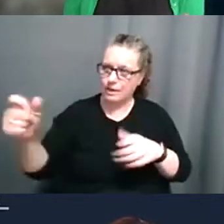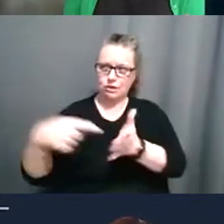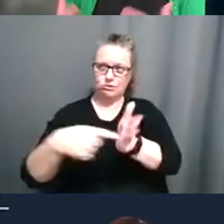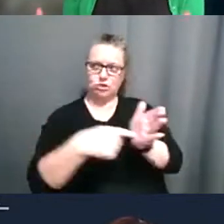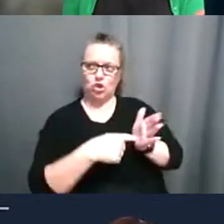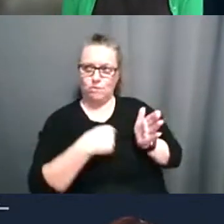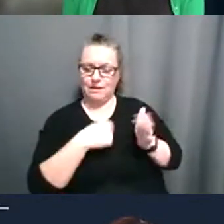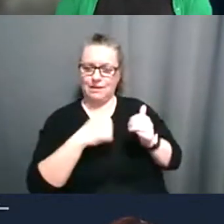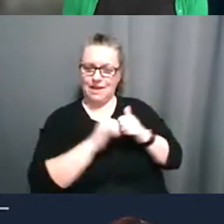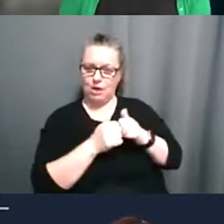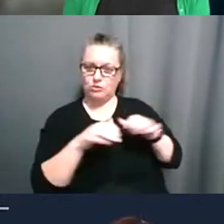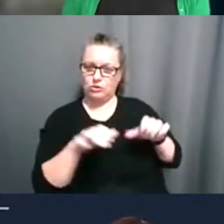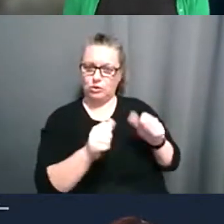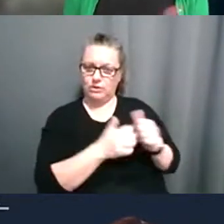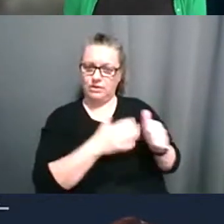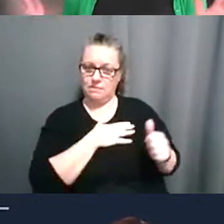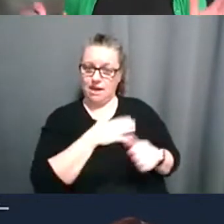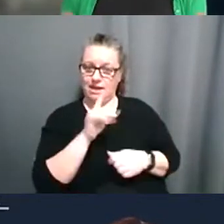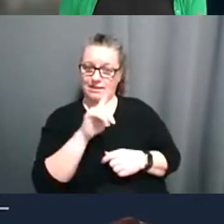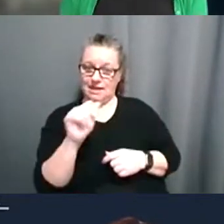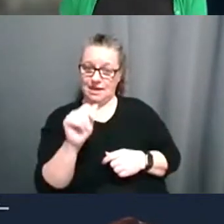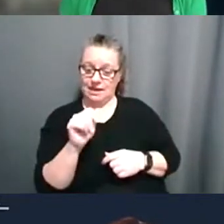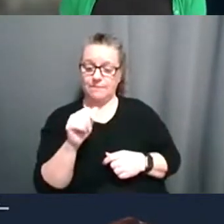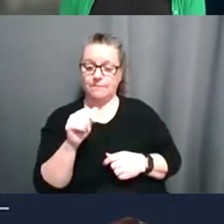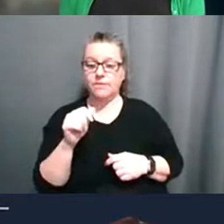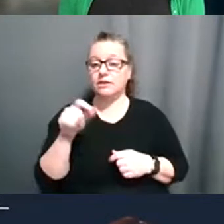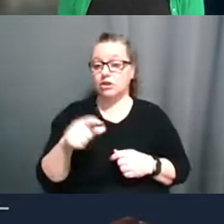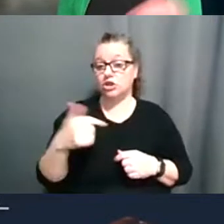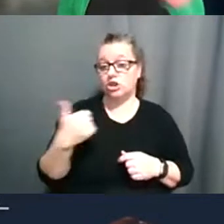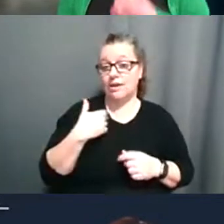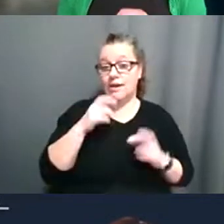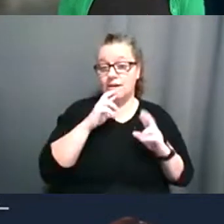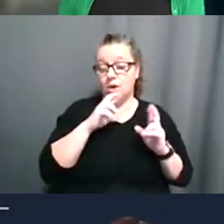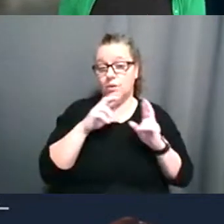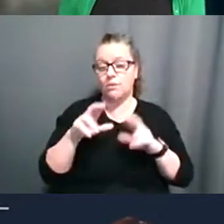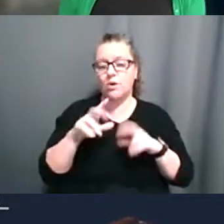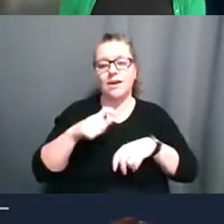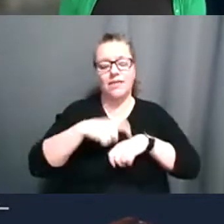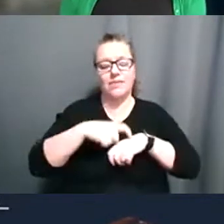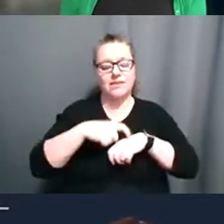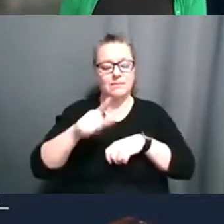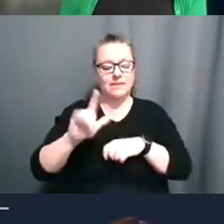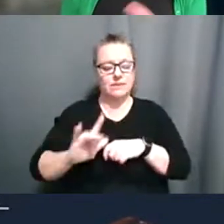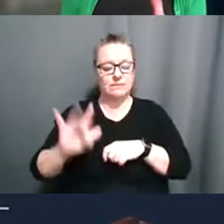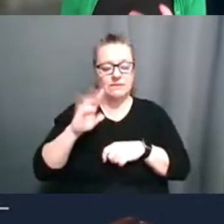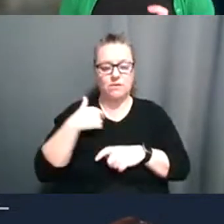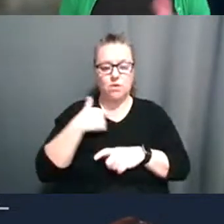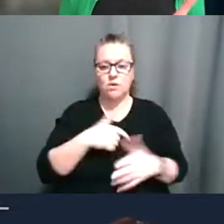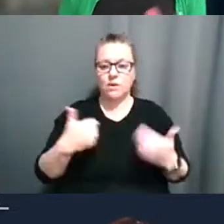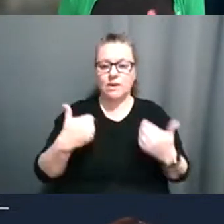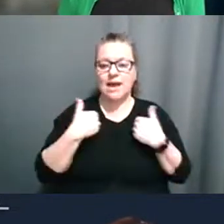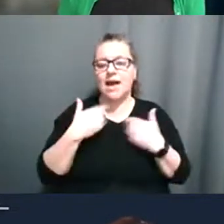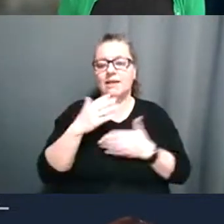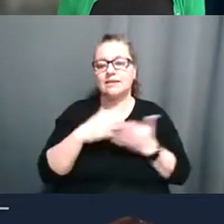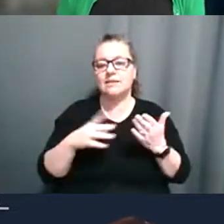to do it with my data?" And so she had a report, and at the time, this was before we had some of the